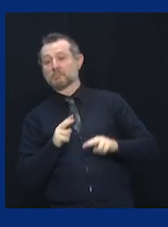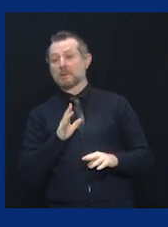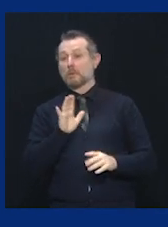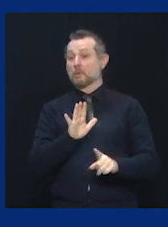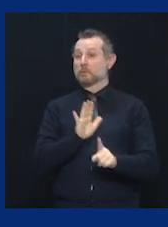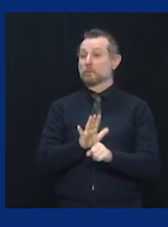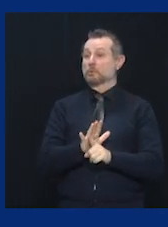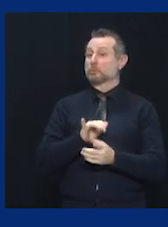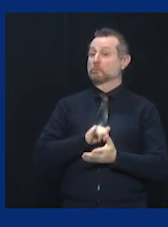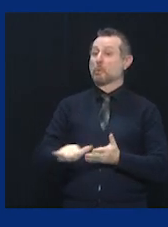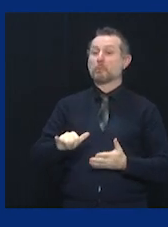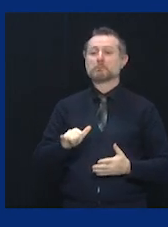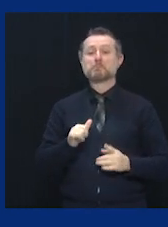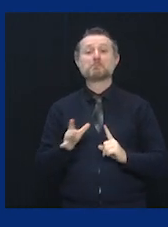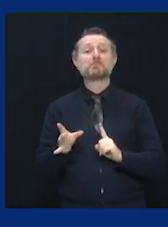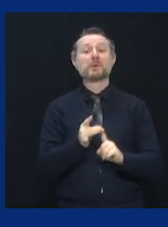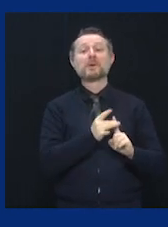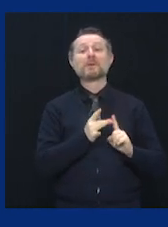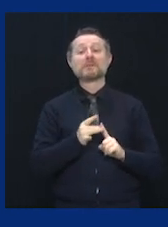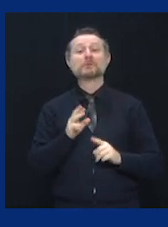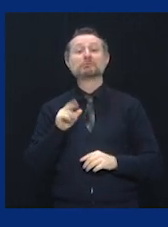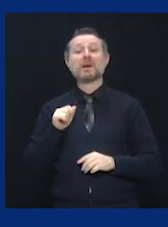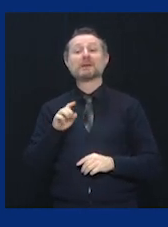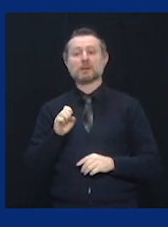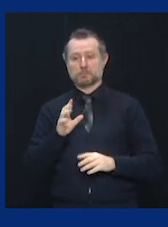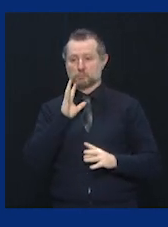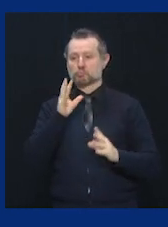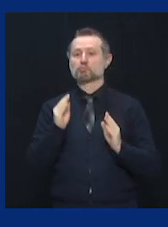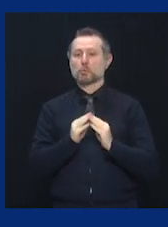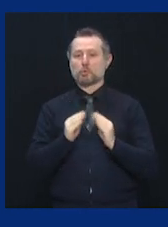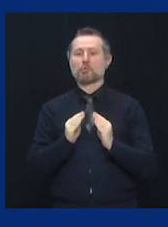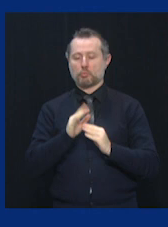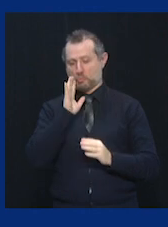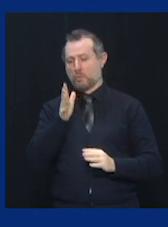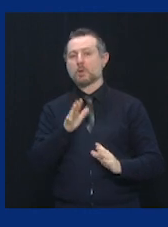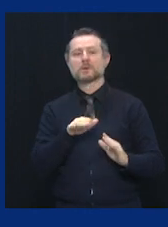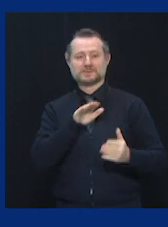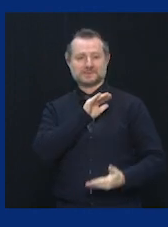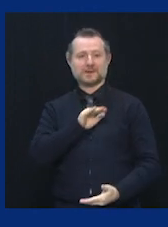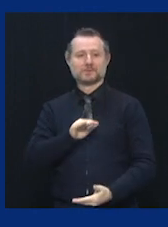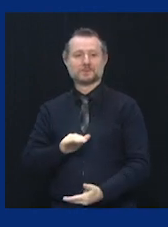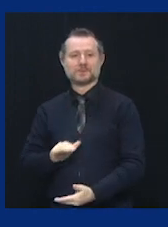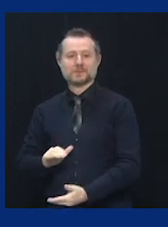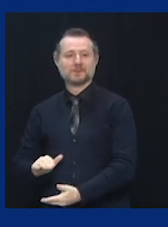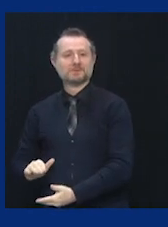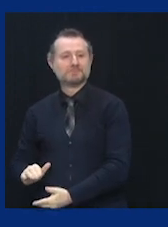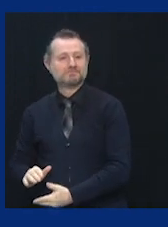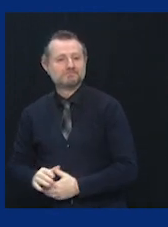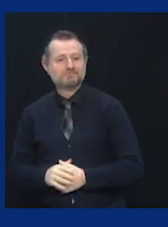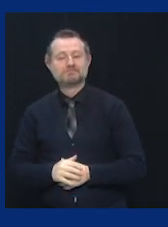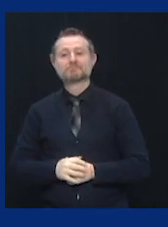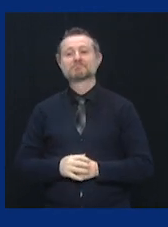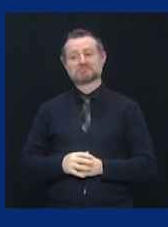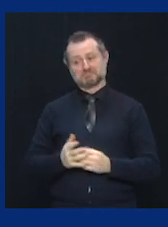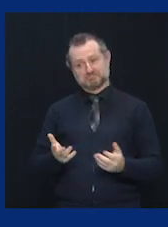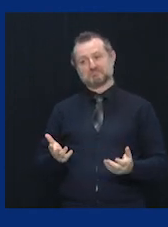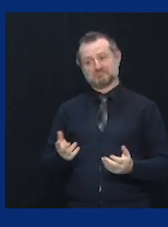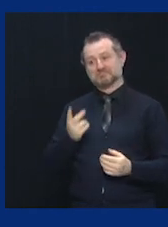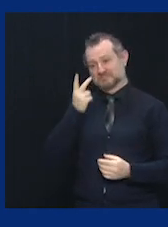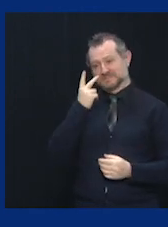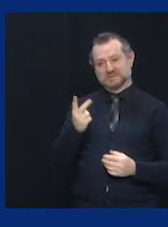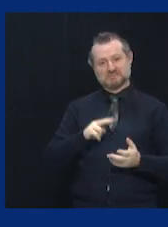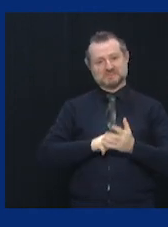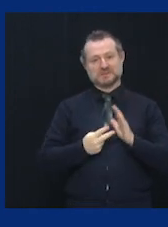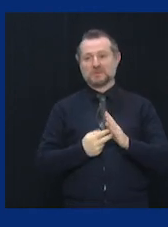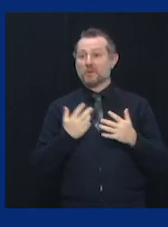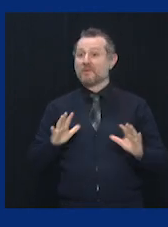rate continuing to decline. So not only are we on the way down, but the experts tell us